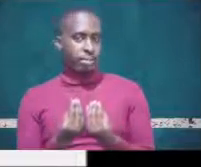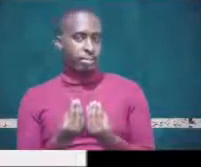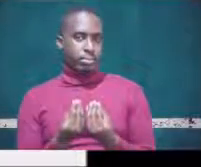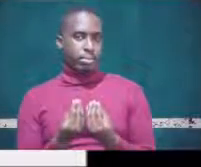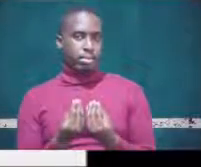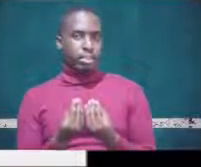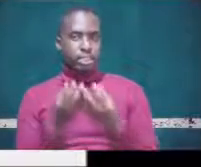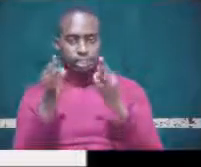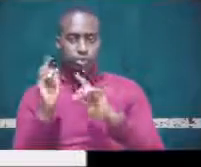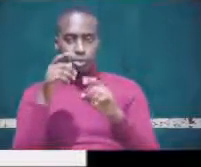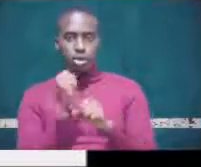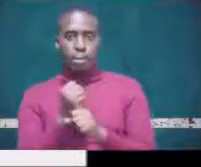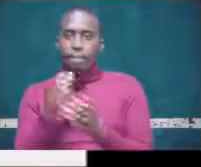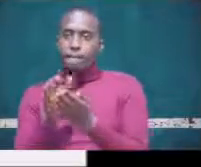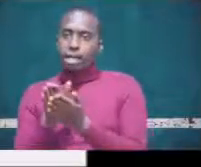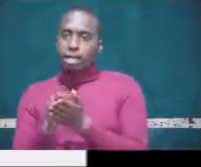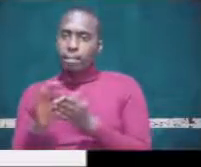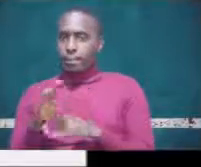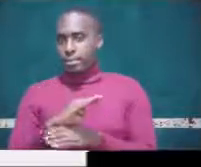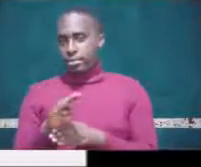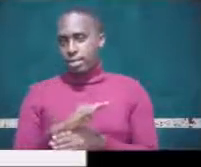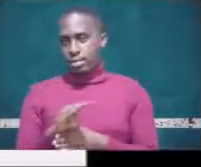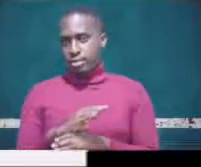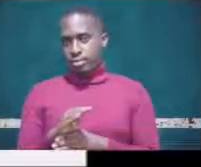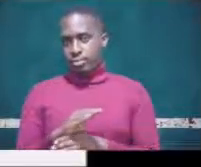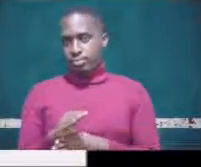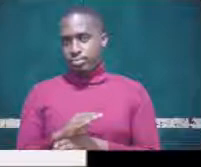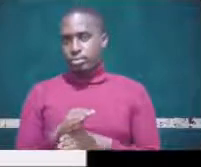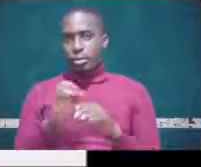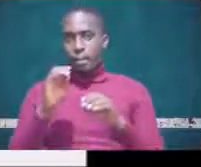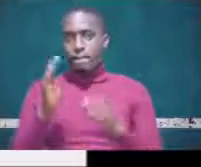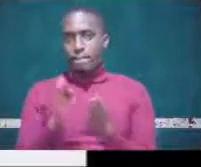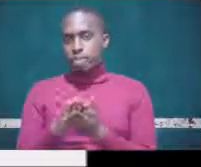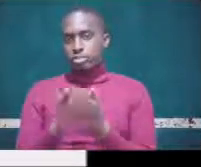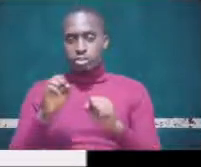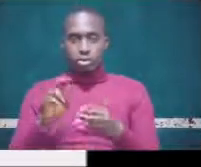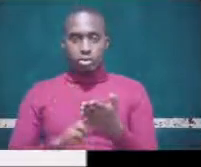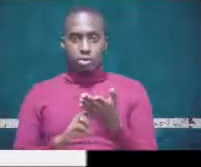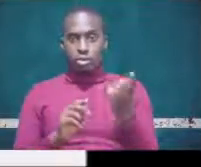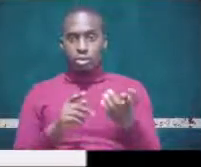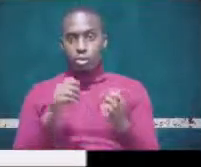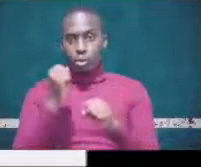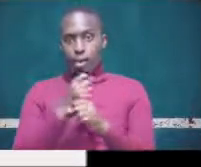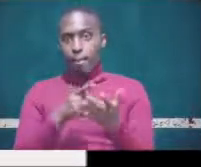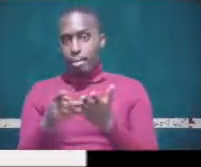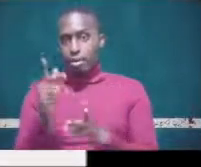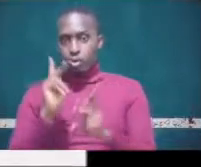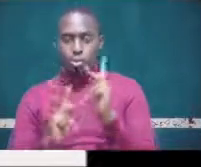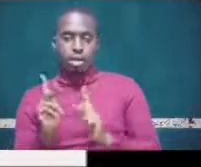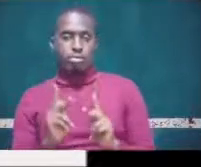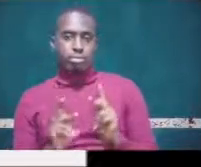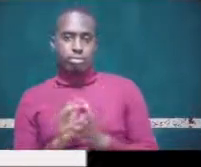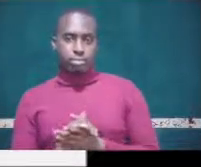the tasks. Like banking businesses, banks can uses this to make payments to people.